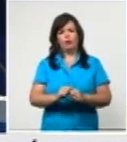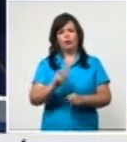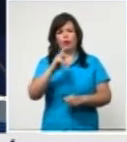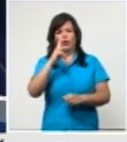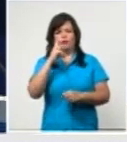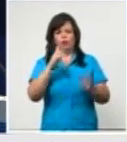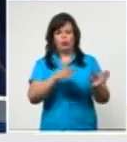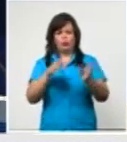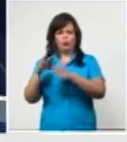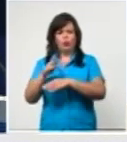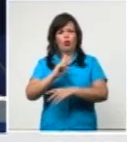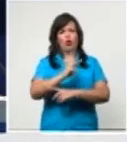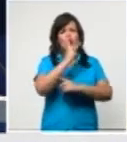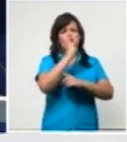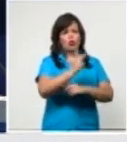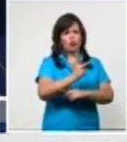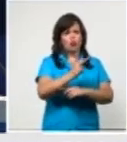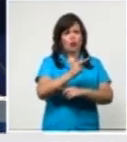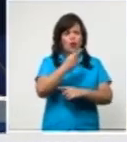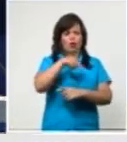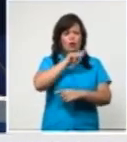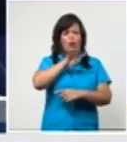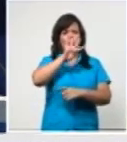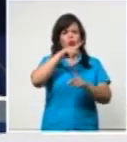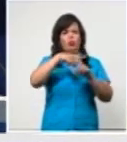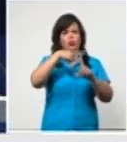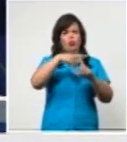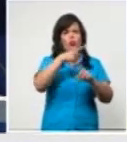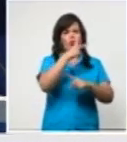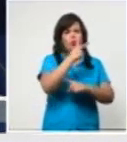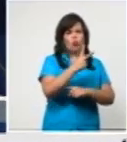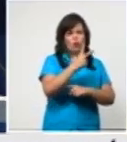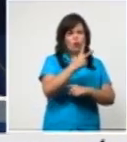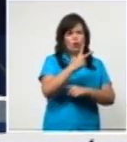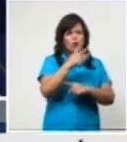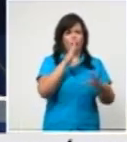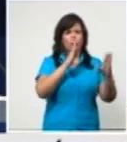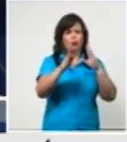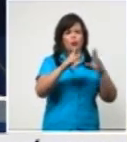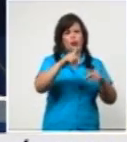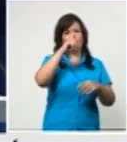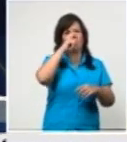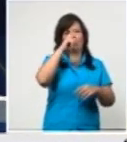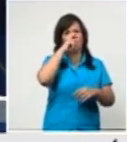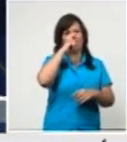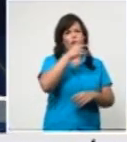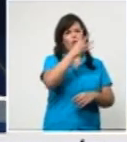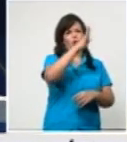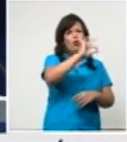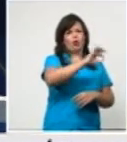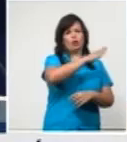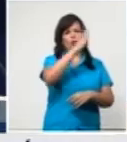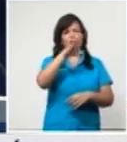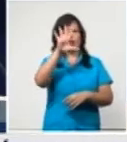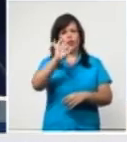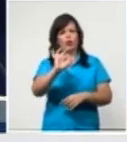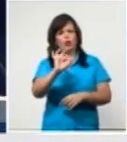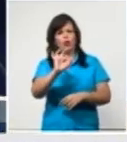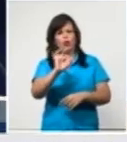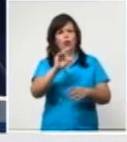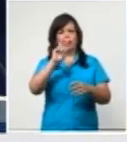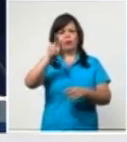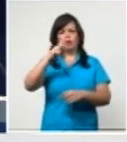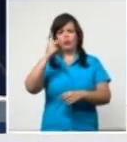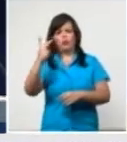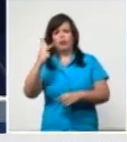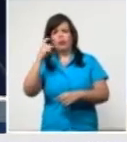60 years and over. So we are not reporting any child infected.